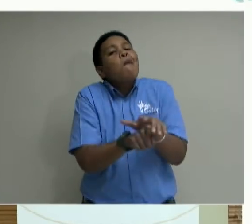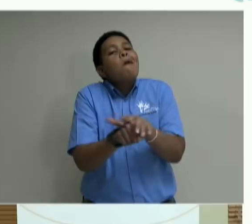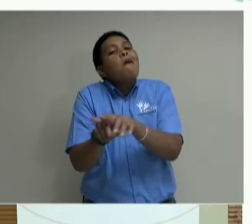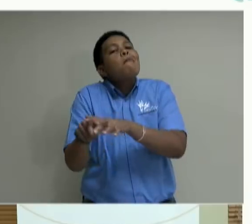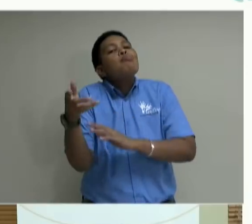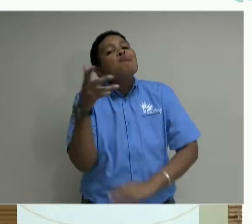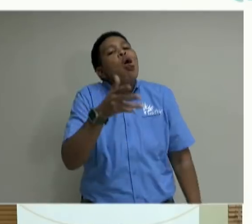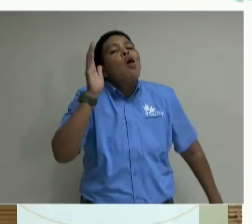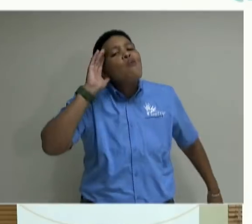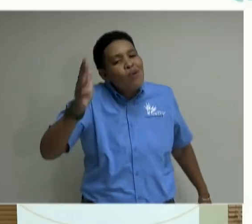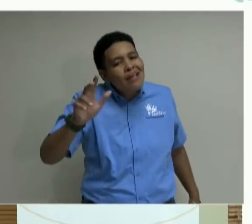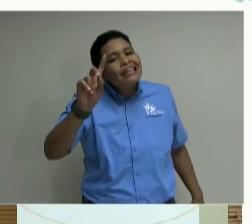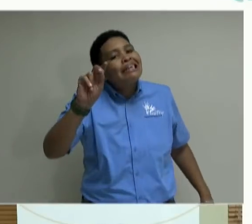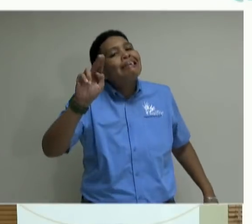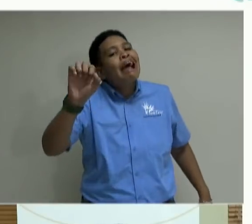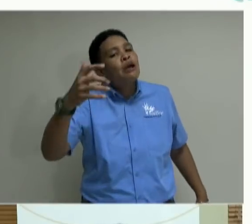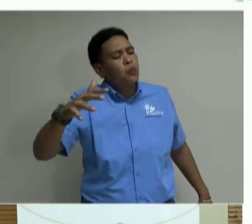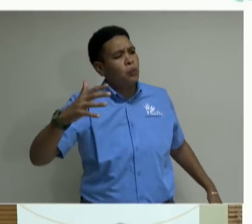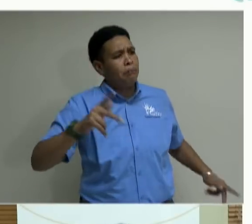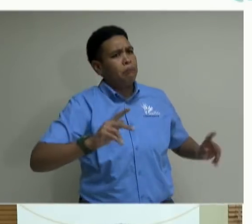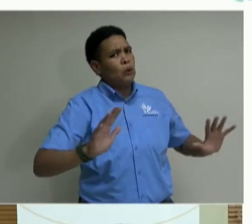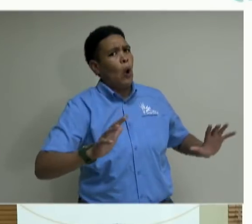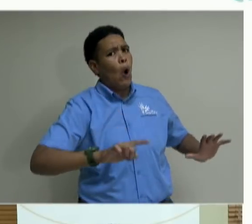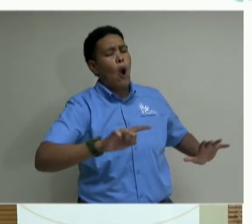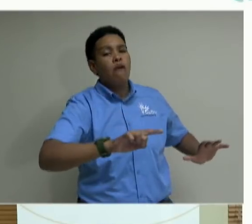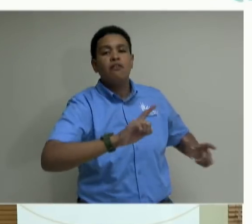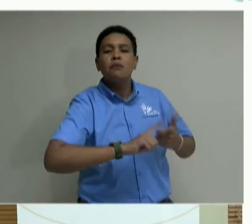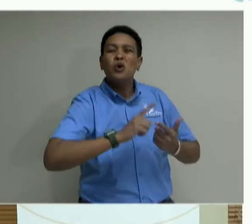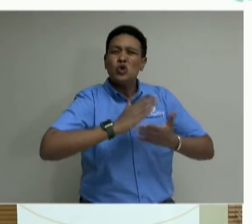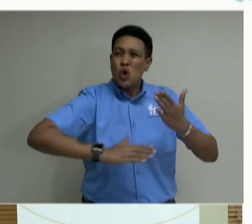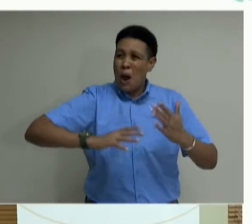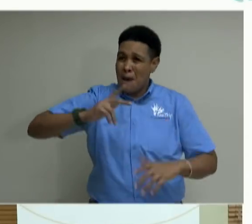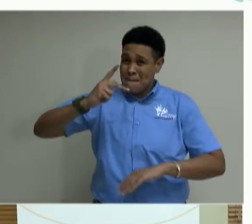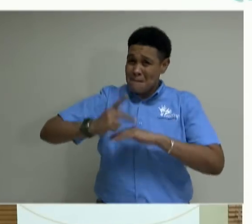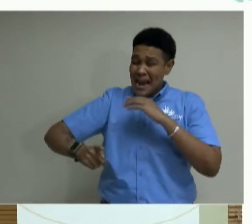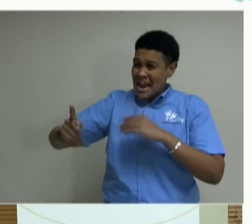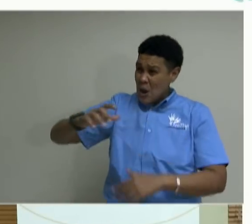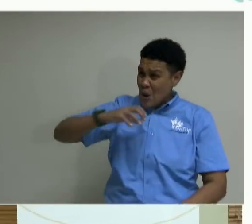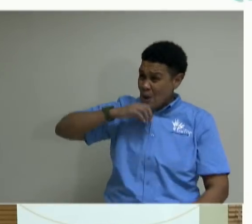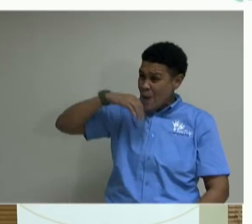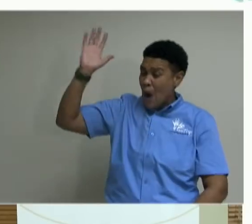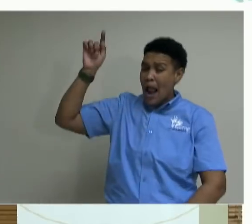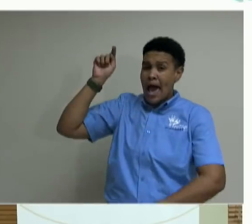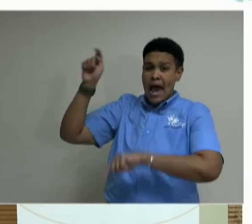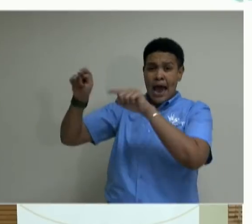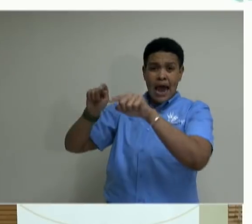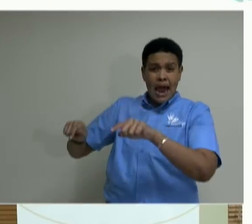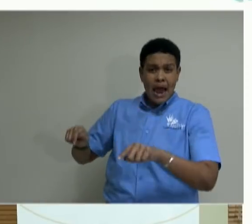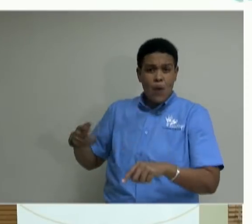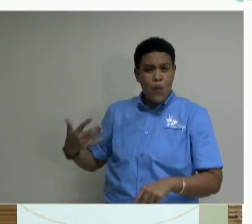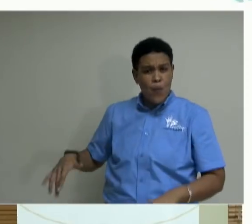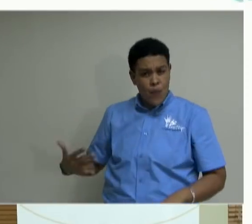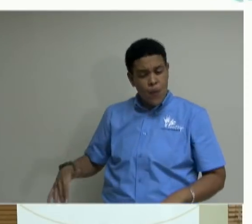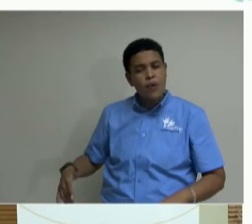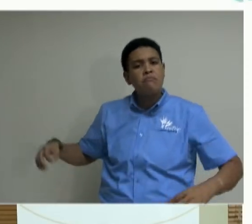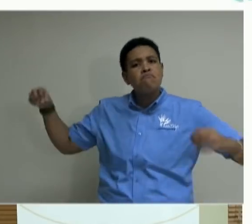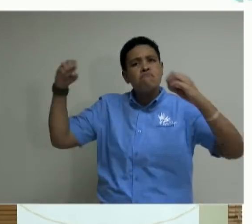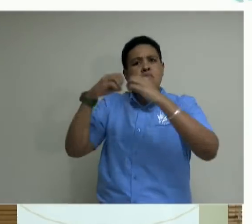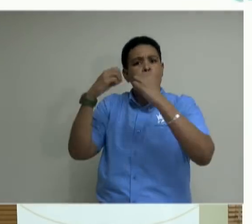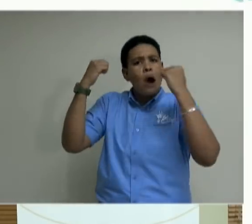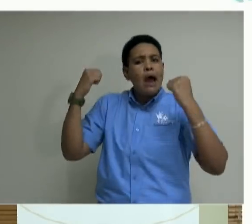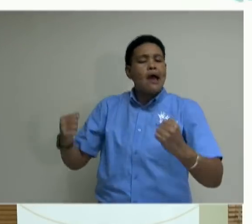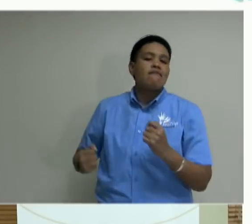then we also have some parishes that would have an older age population, and they may be more